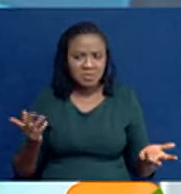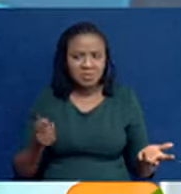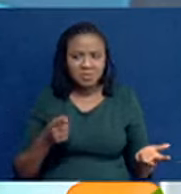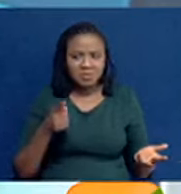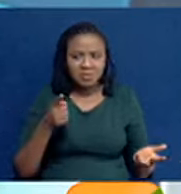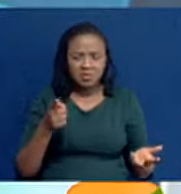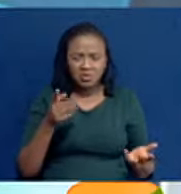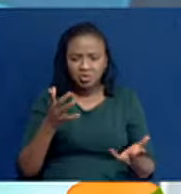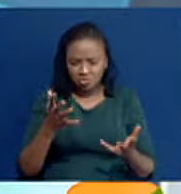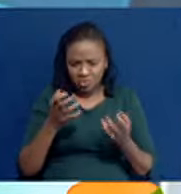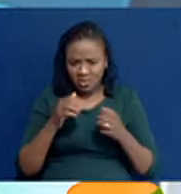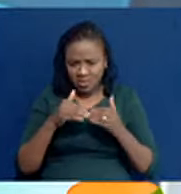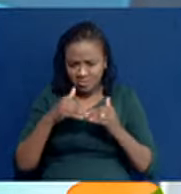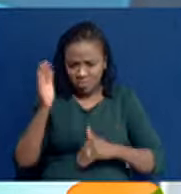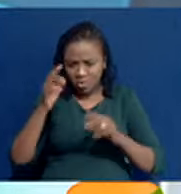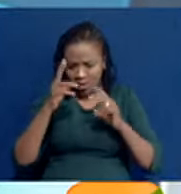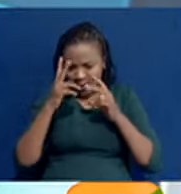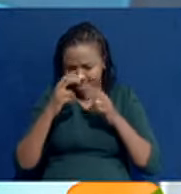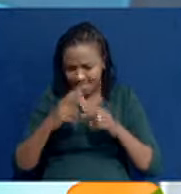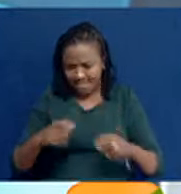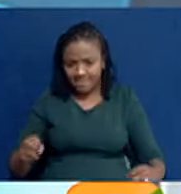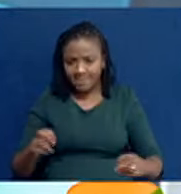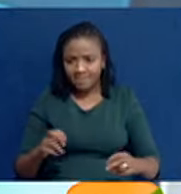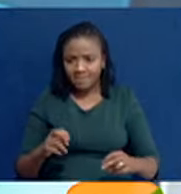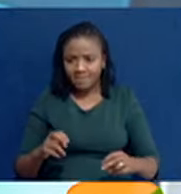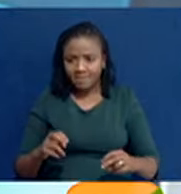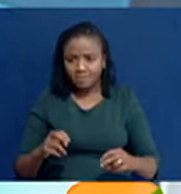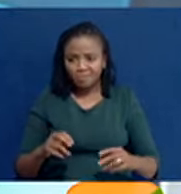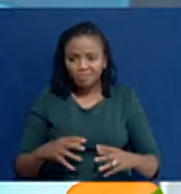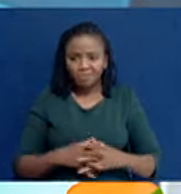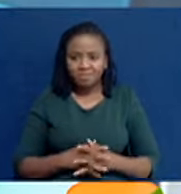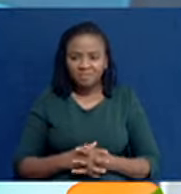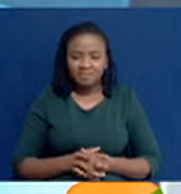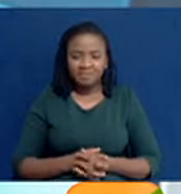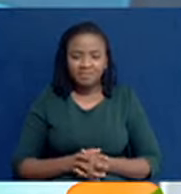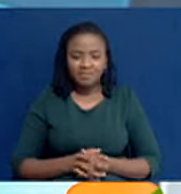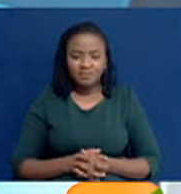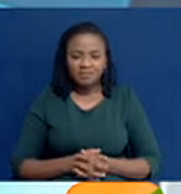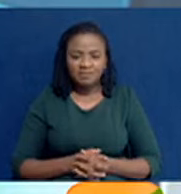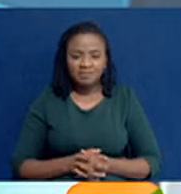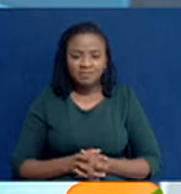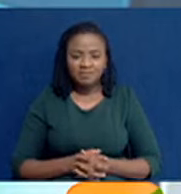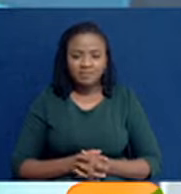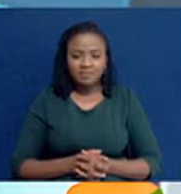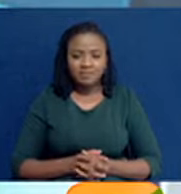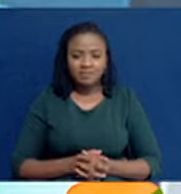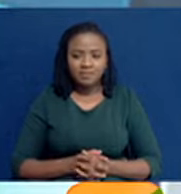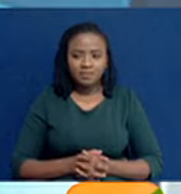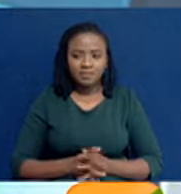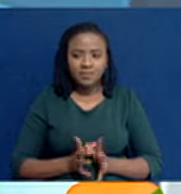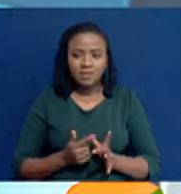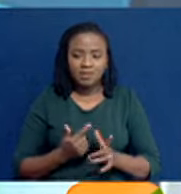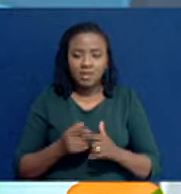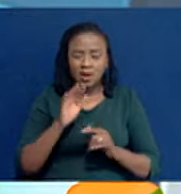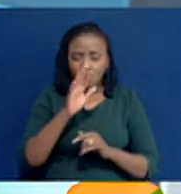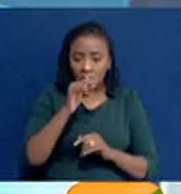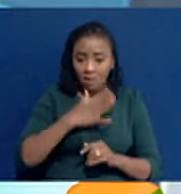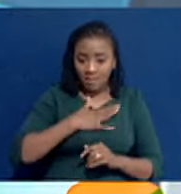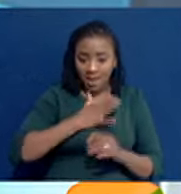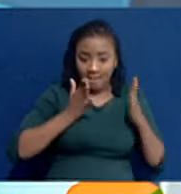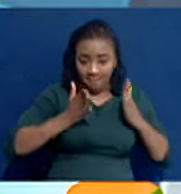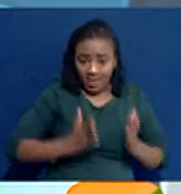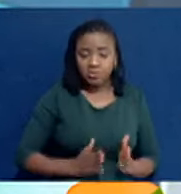further investigation. And do I have a personal doctor? Yes, I said, Dr. Madenge. Mm-hmm. And when they called Dr. Madenge